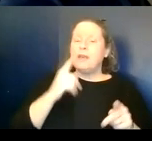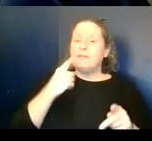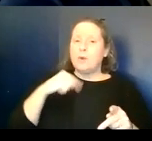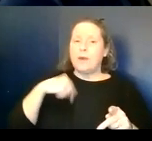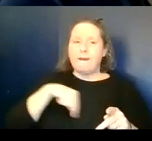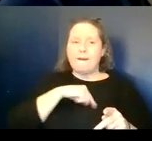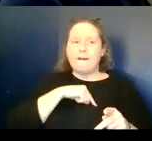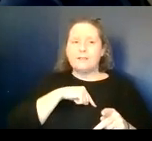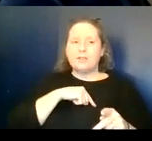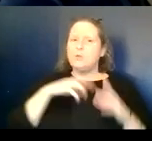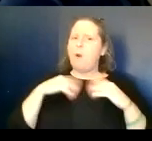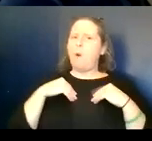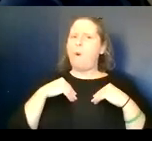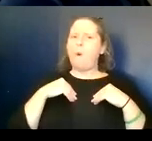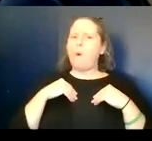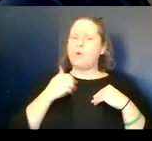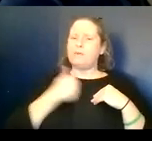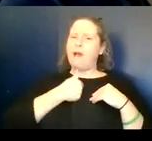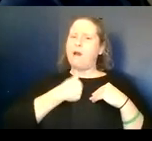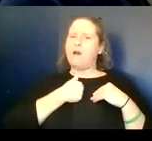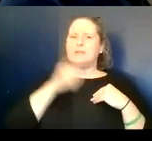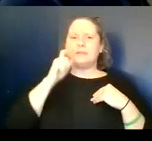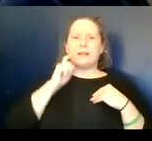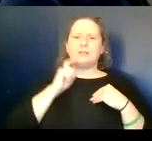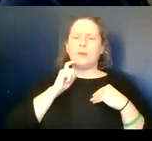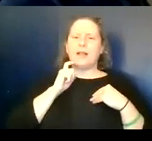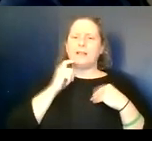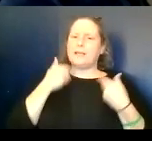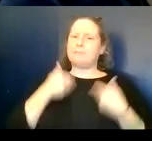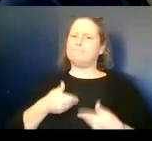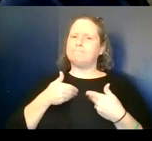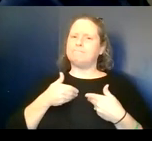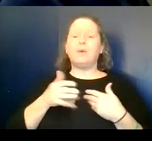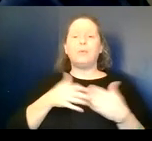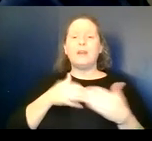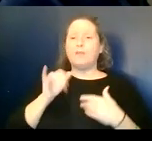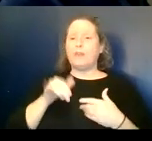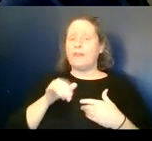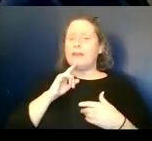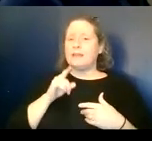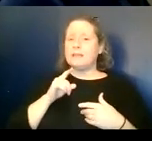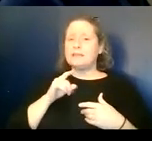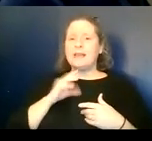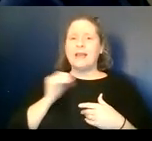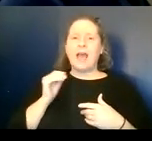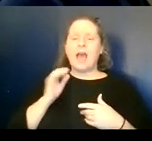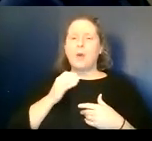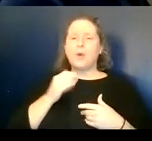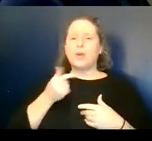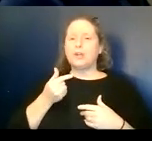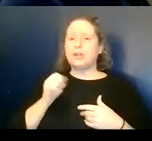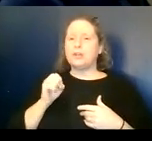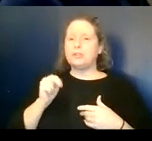our sexuality, whatever our sexuality and gender expression is. We have the